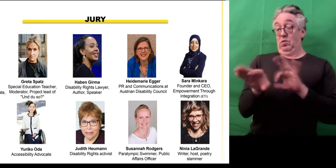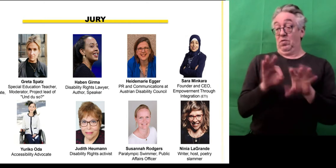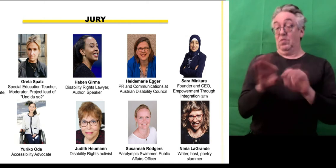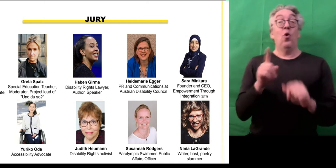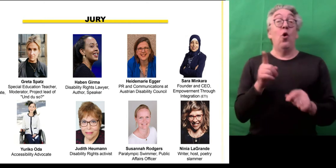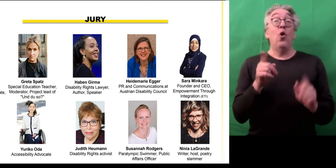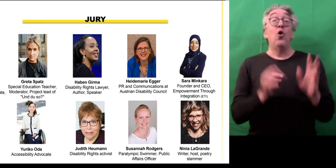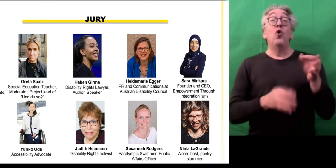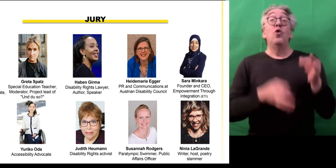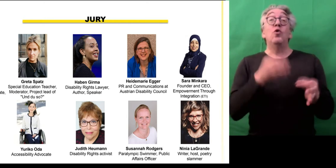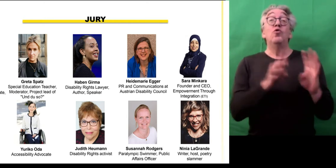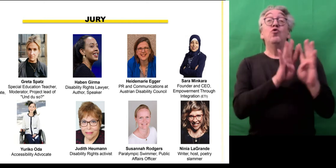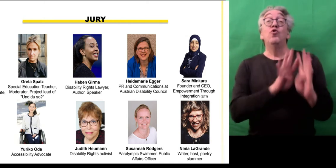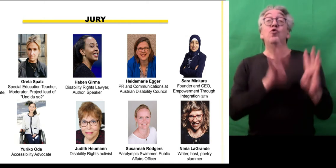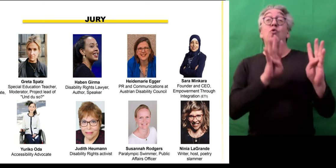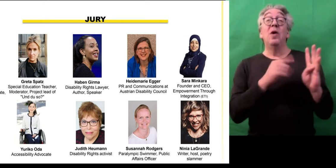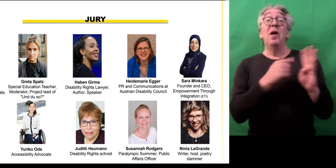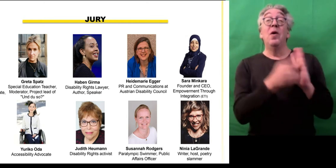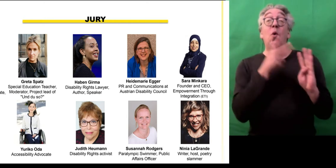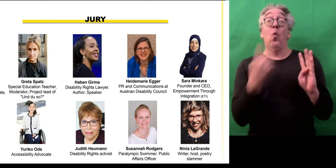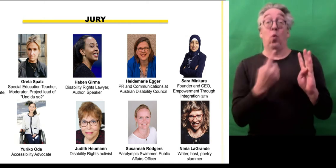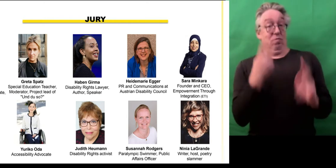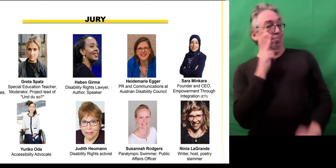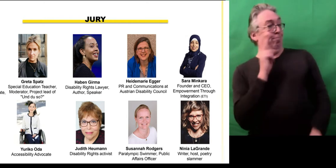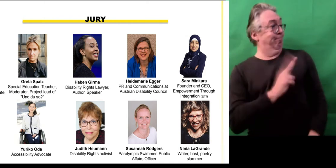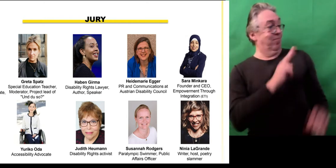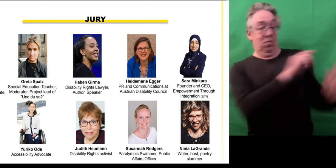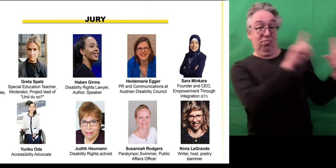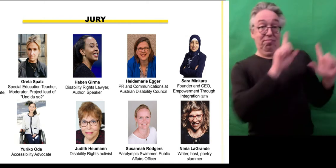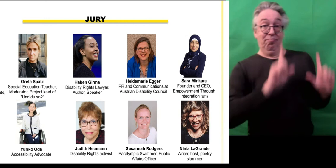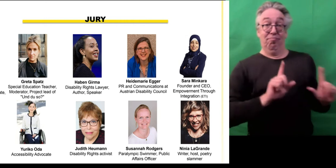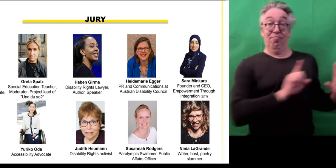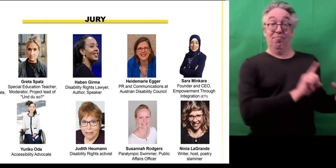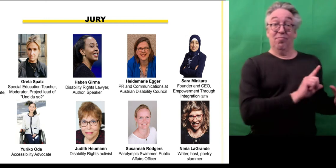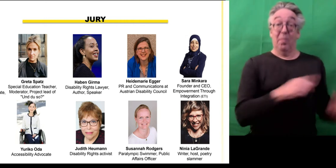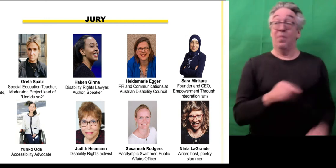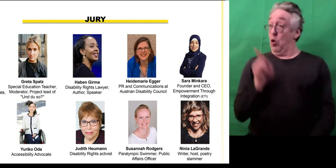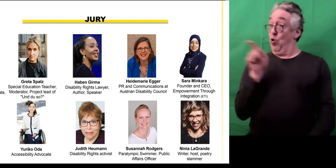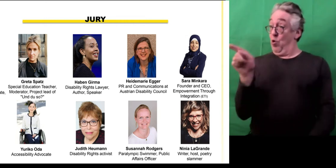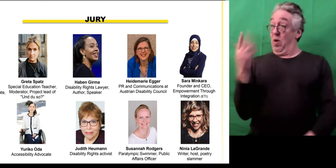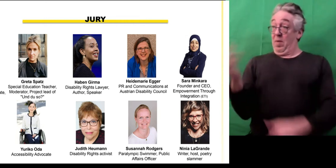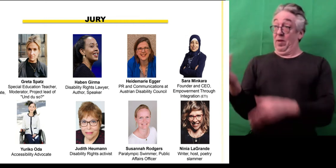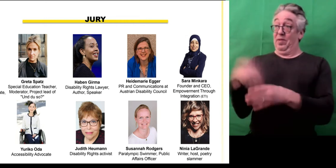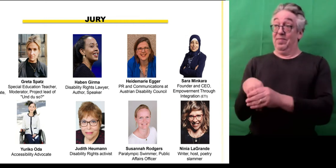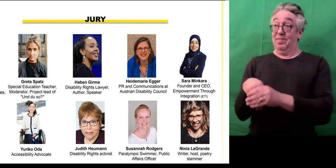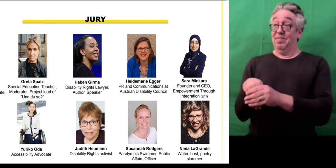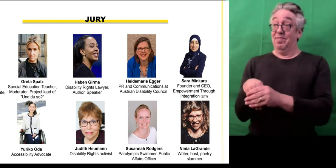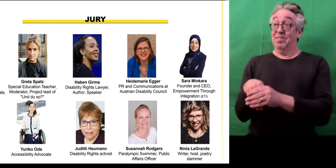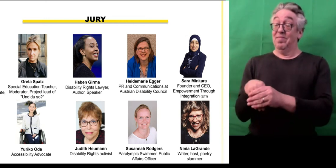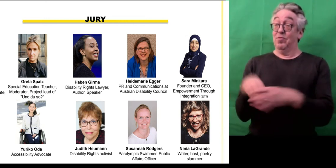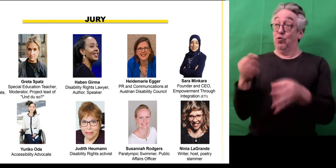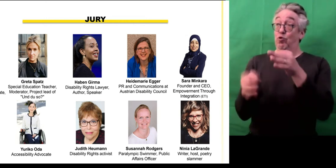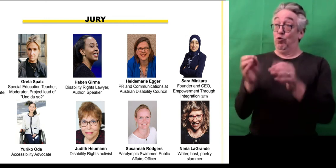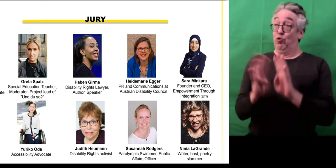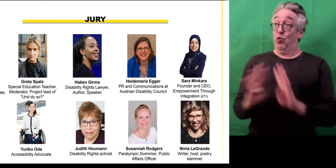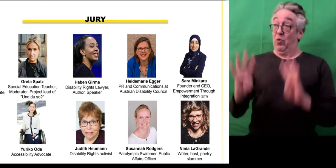is one of the jury members. Could you tell us, and especially to all the nominees who are with us and are